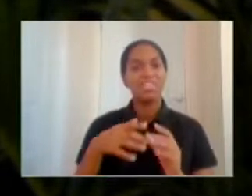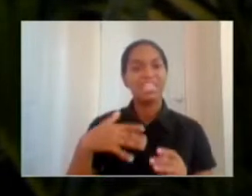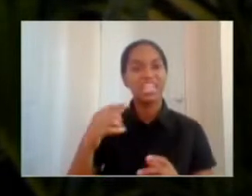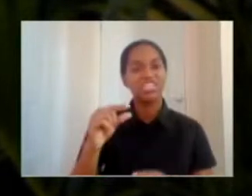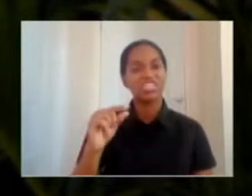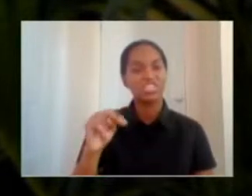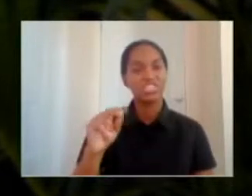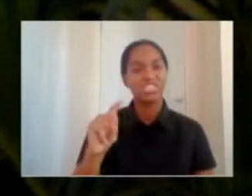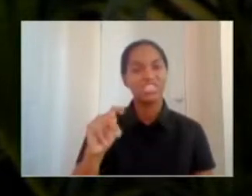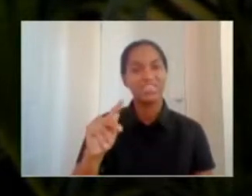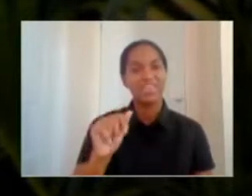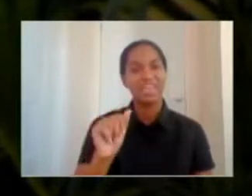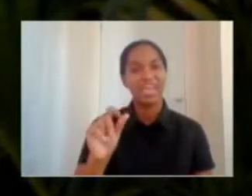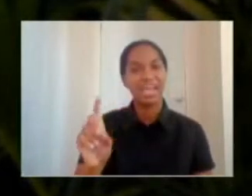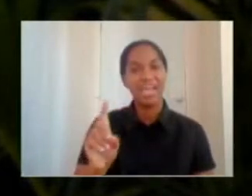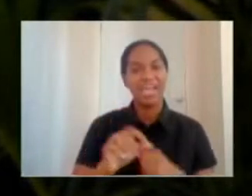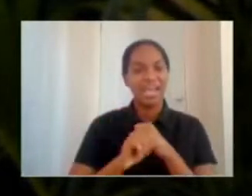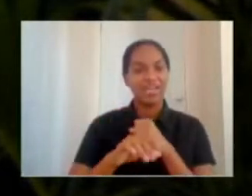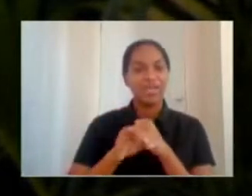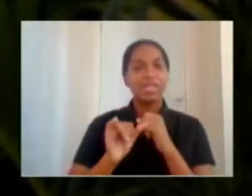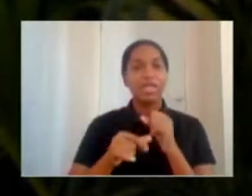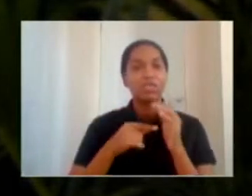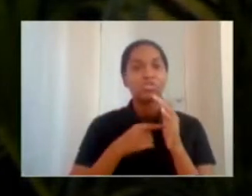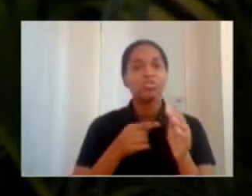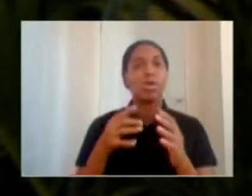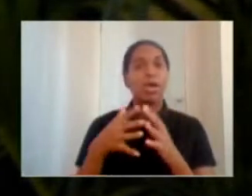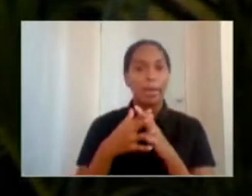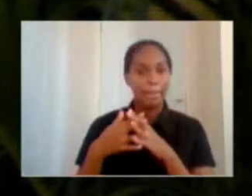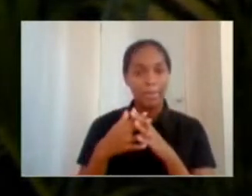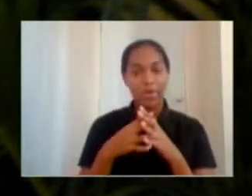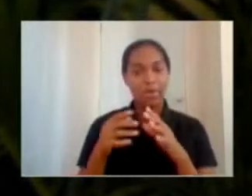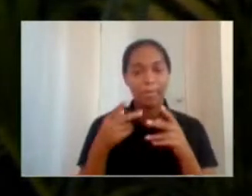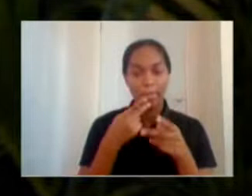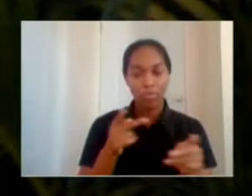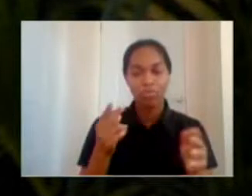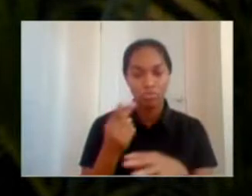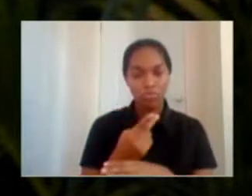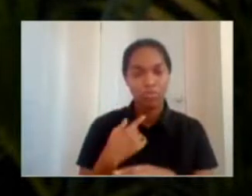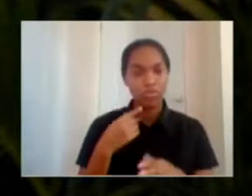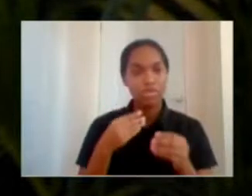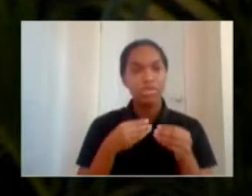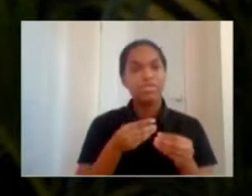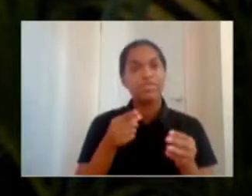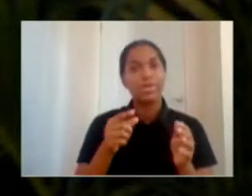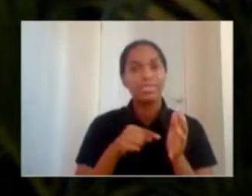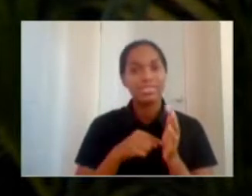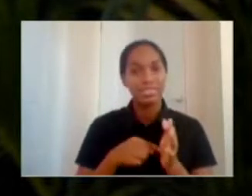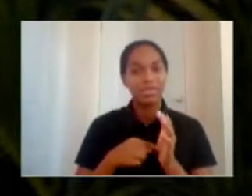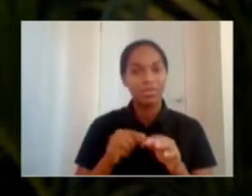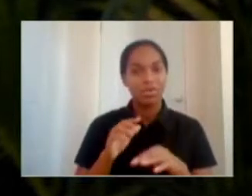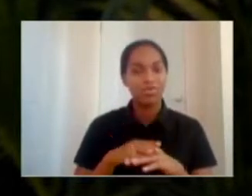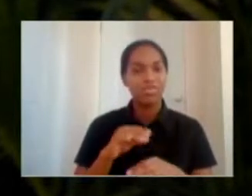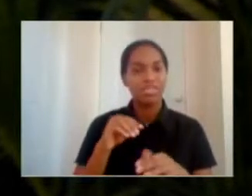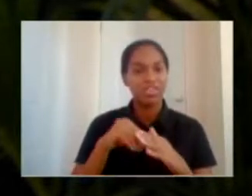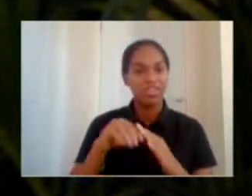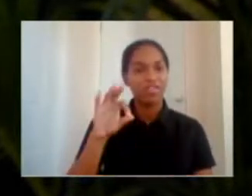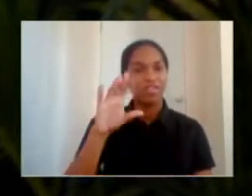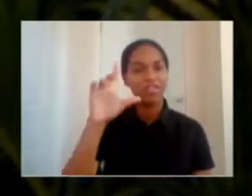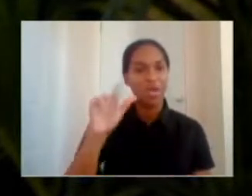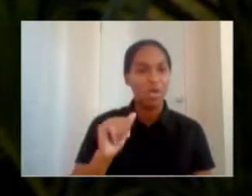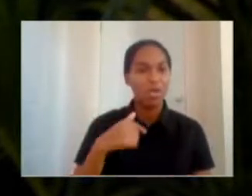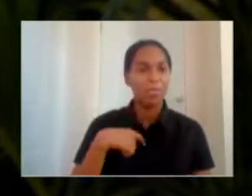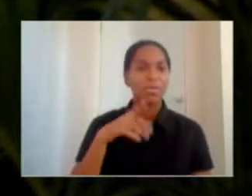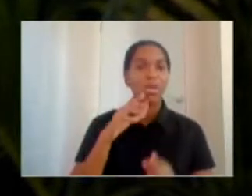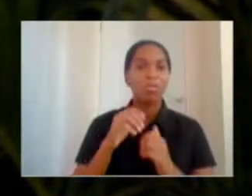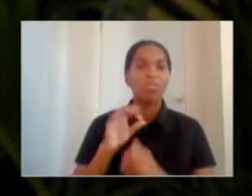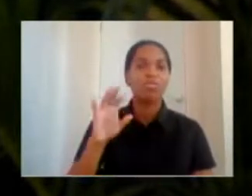that actually shows the American public using it. And I'll give you an example. In Florida, I just spoke to the Florida